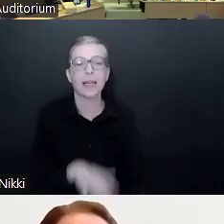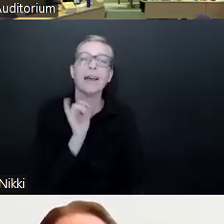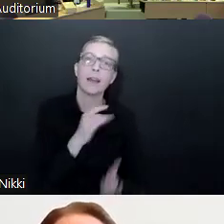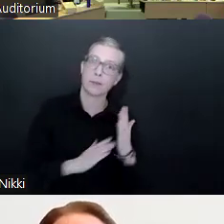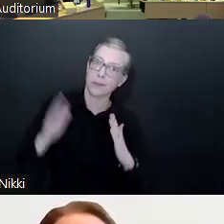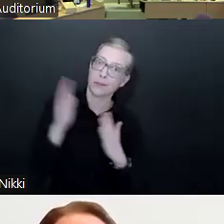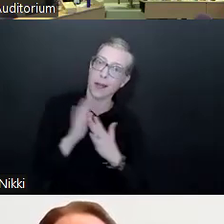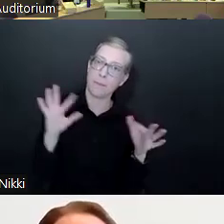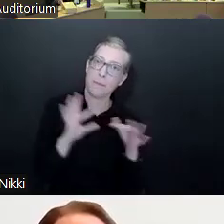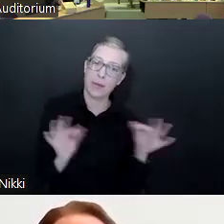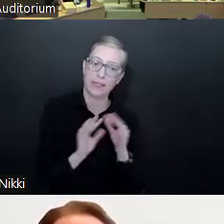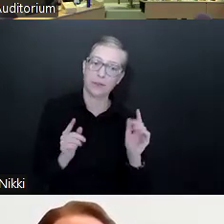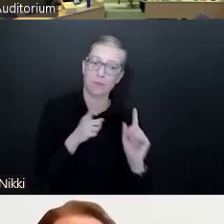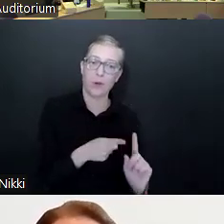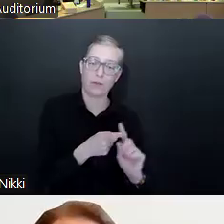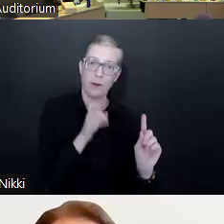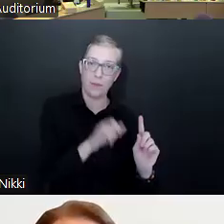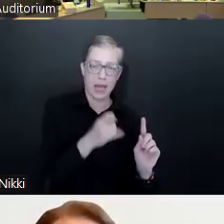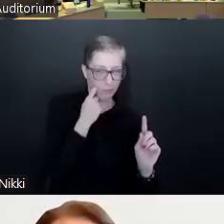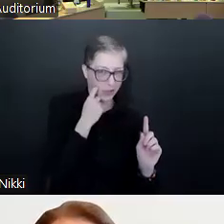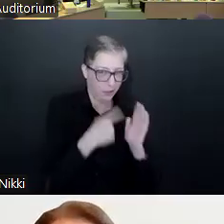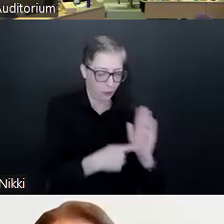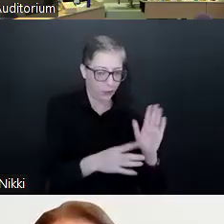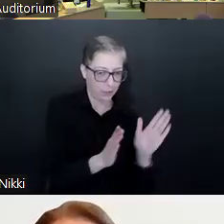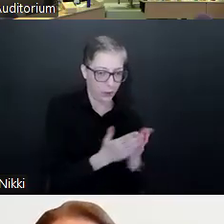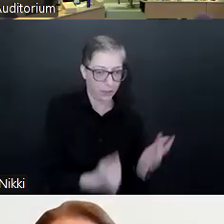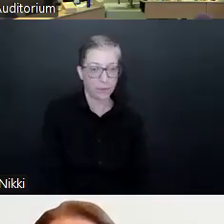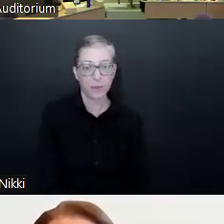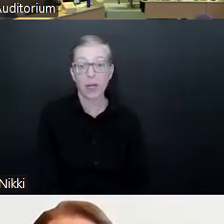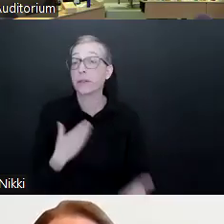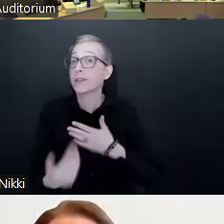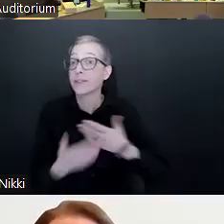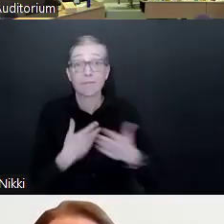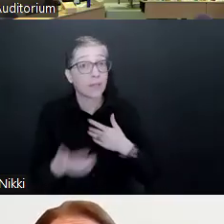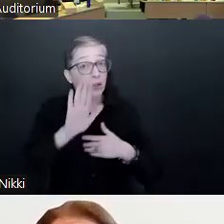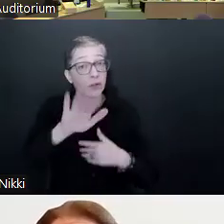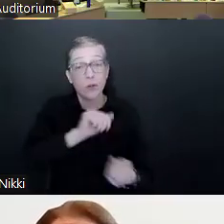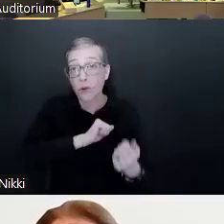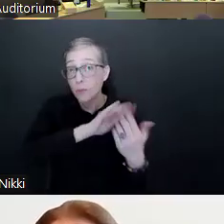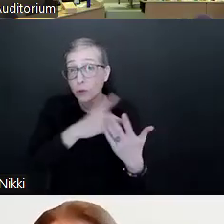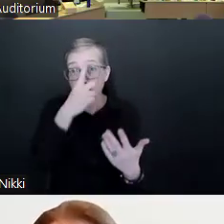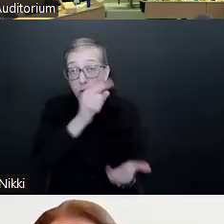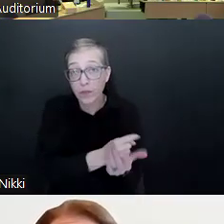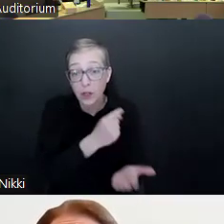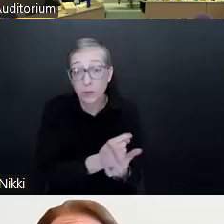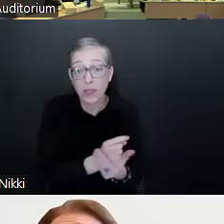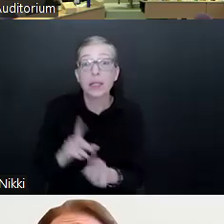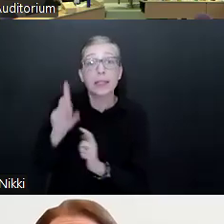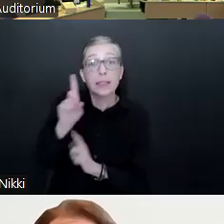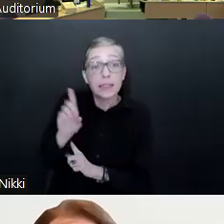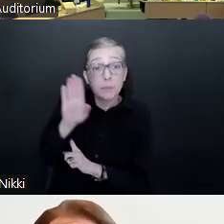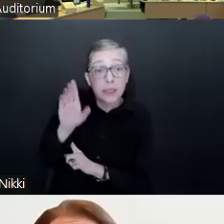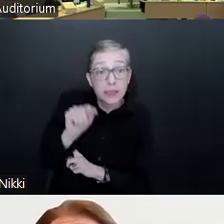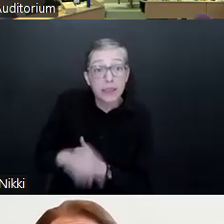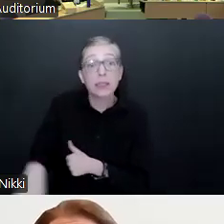book. So really, whether you're doing MBT, whether you're doing DBT, whether you're doing CBT for personality disorders, whether you're